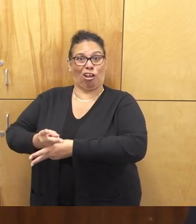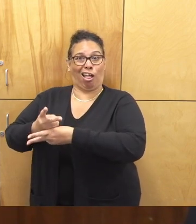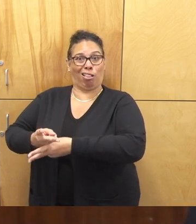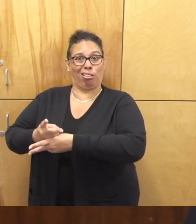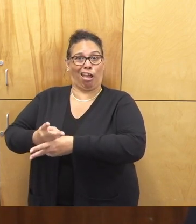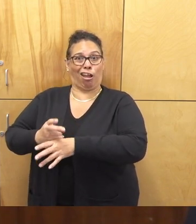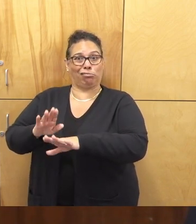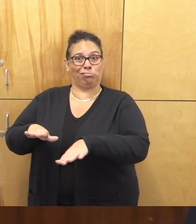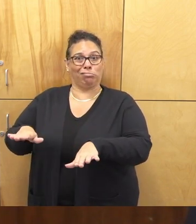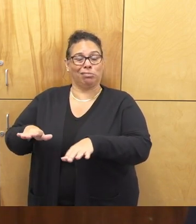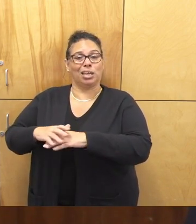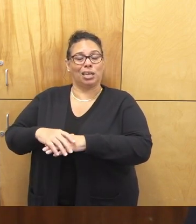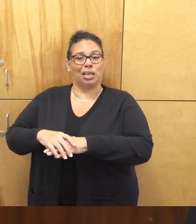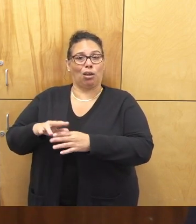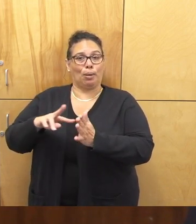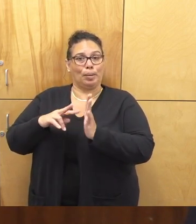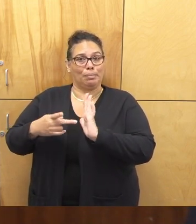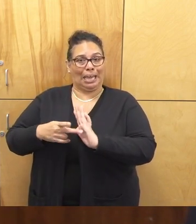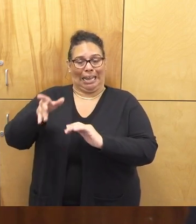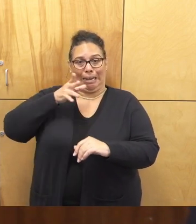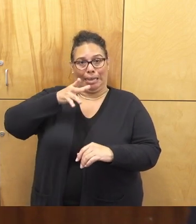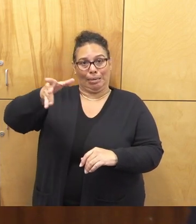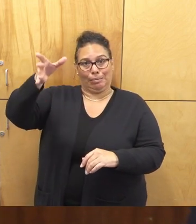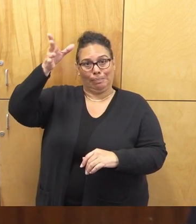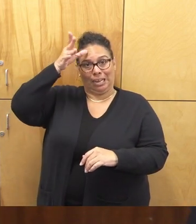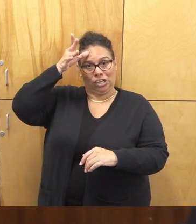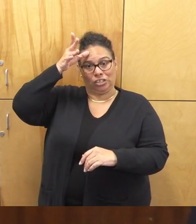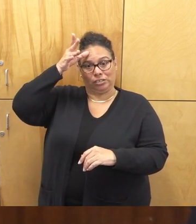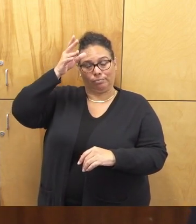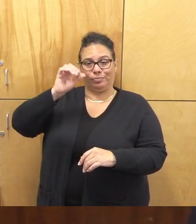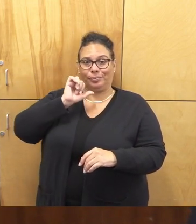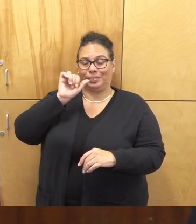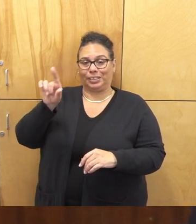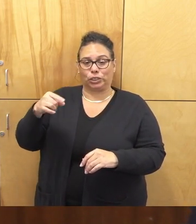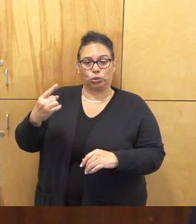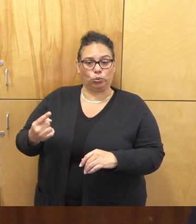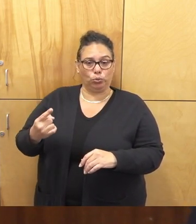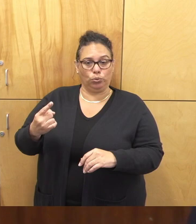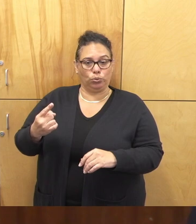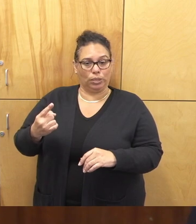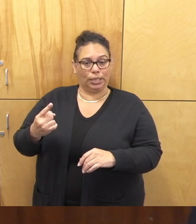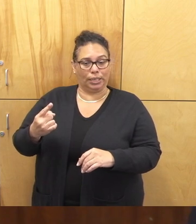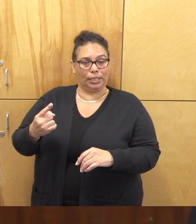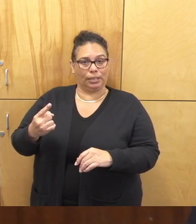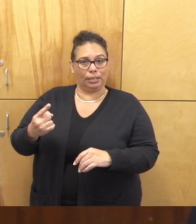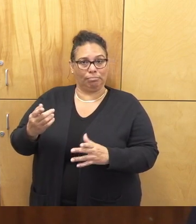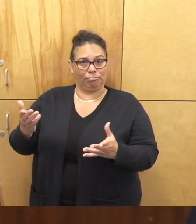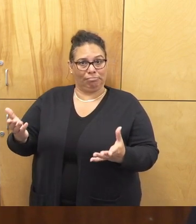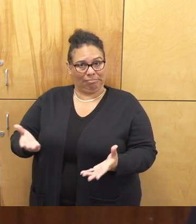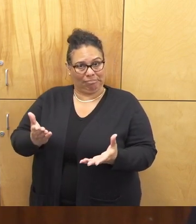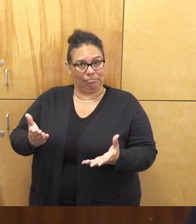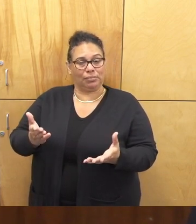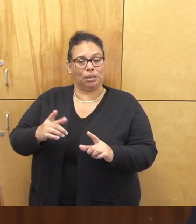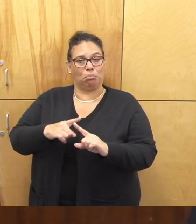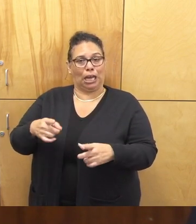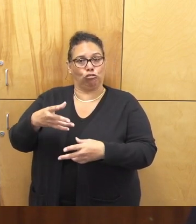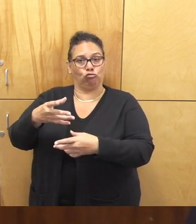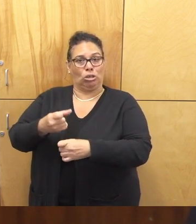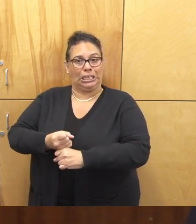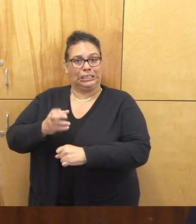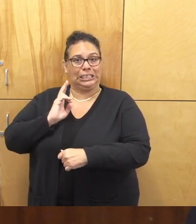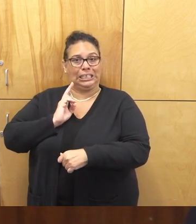And what I mean by that is that these are parents who not only are present, but they're trusting